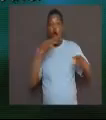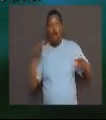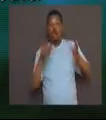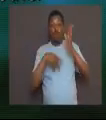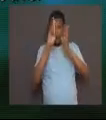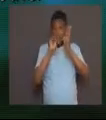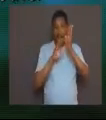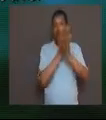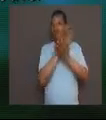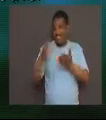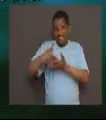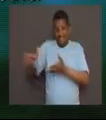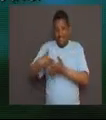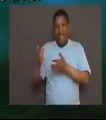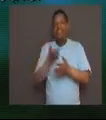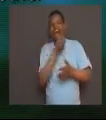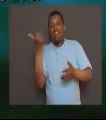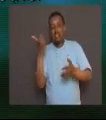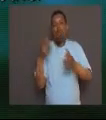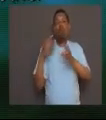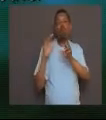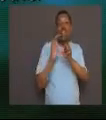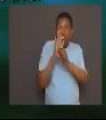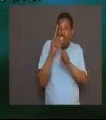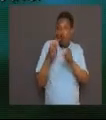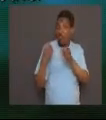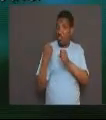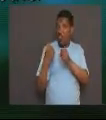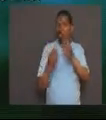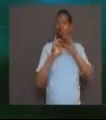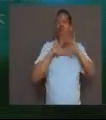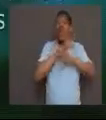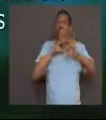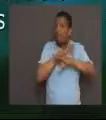municipal waste and other potential pollutants.